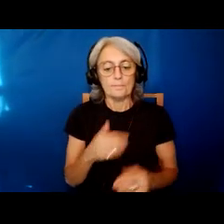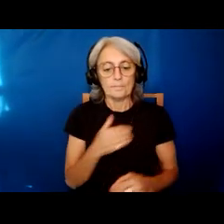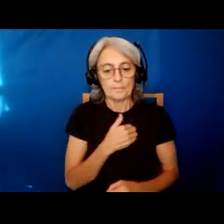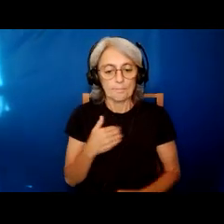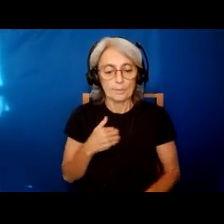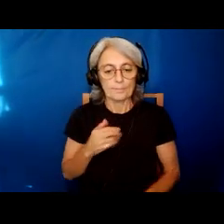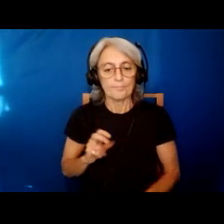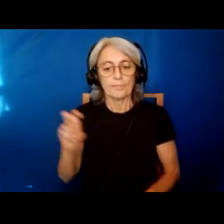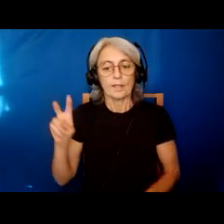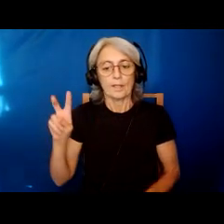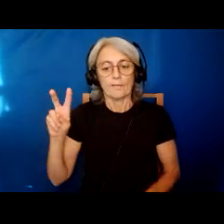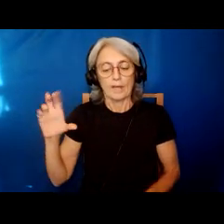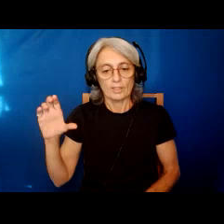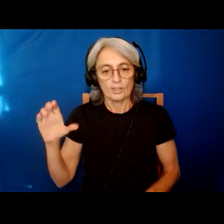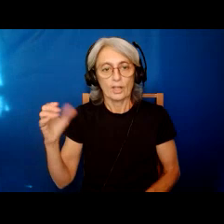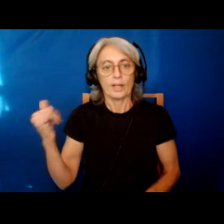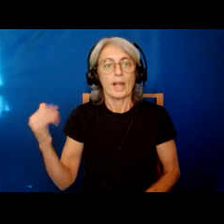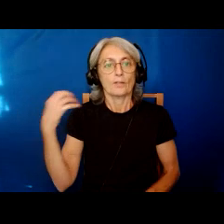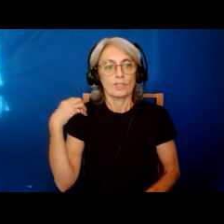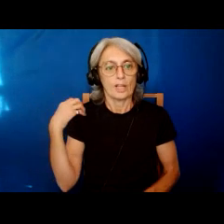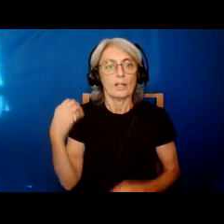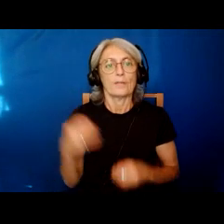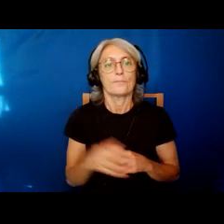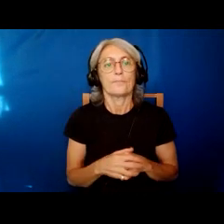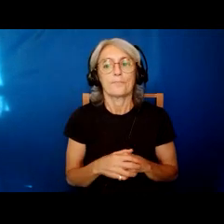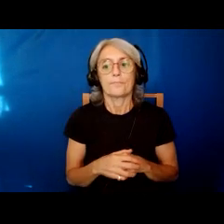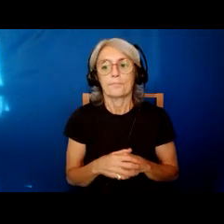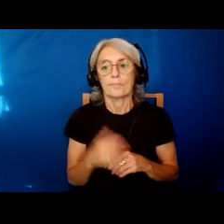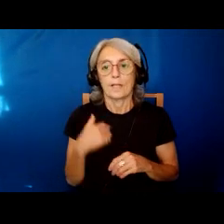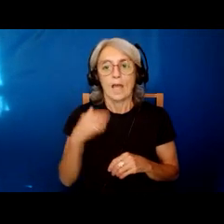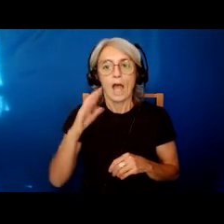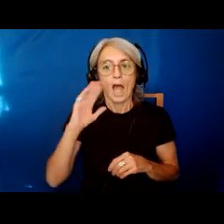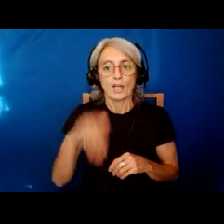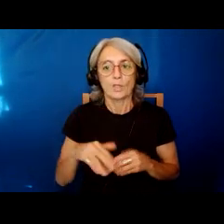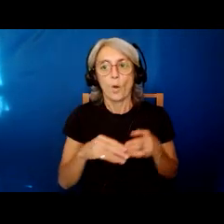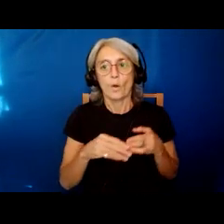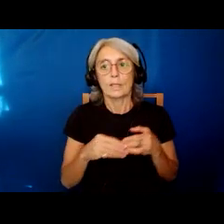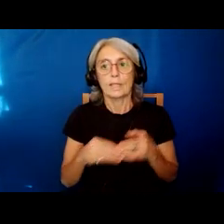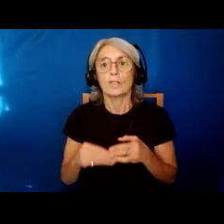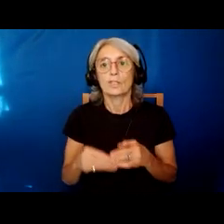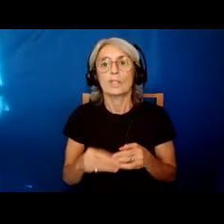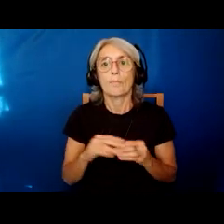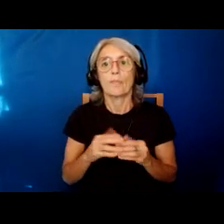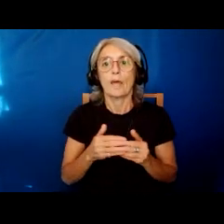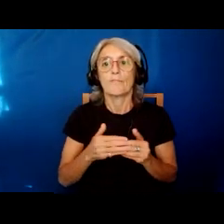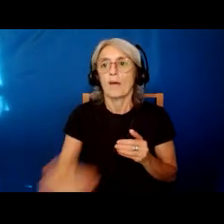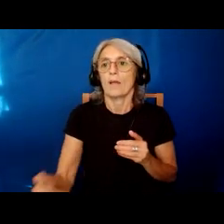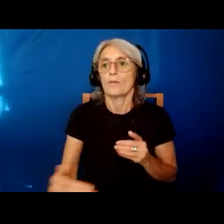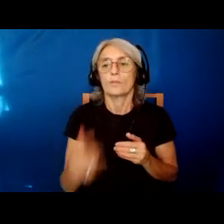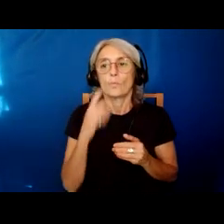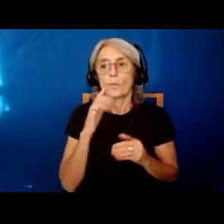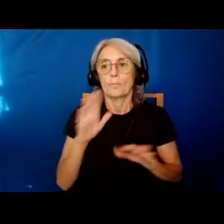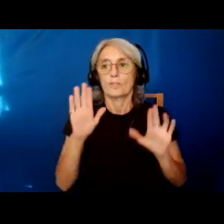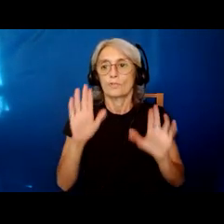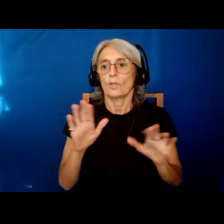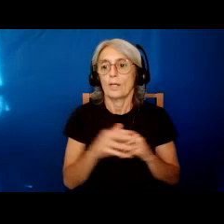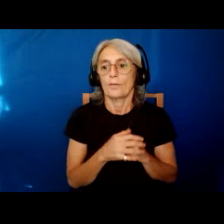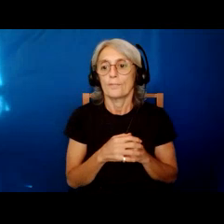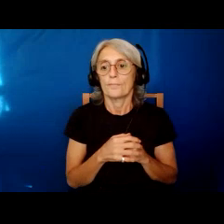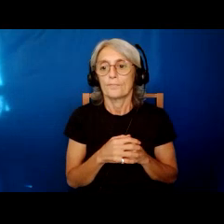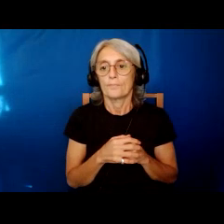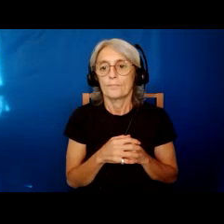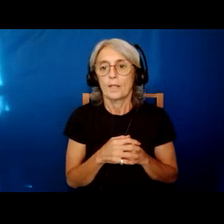chair, and now chair. And I know that the leadership that follows is going to be extraordinary. But these are the